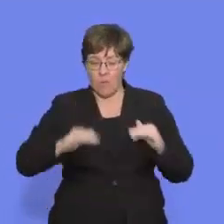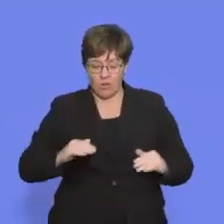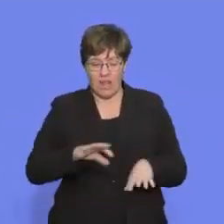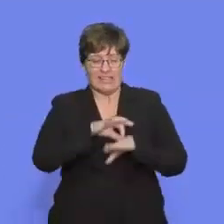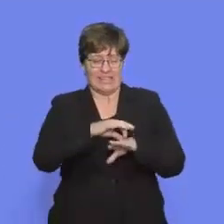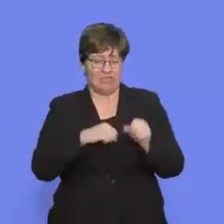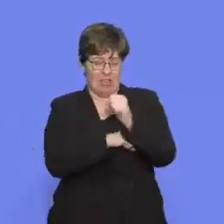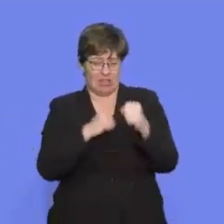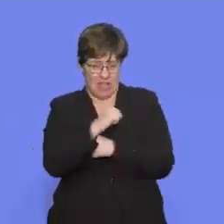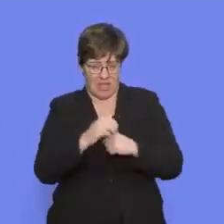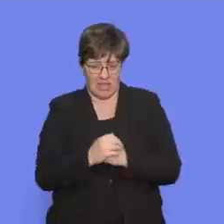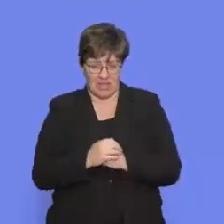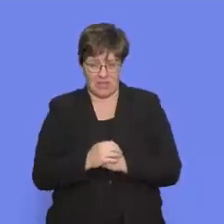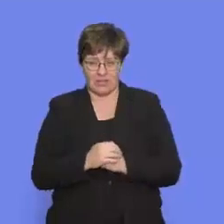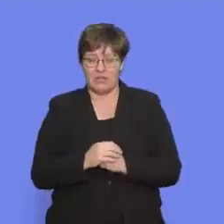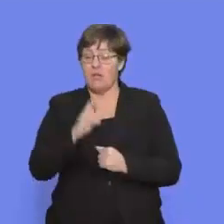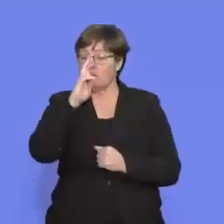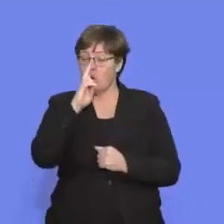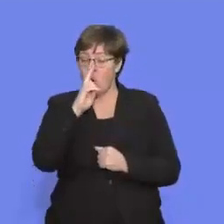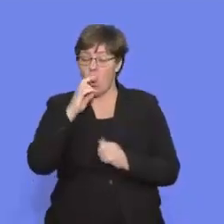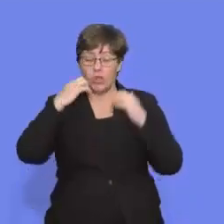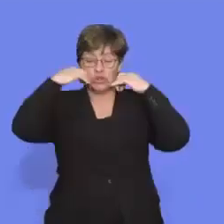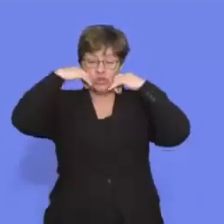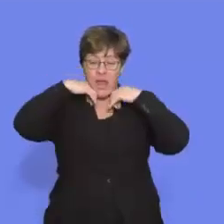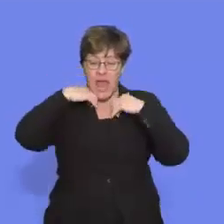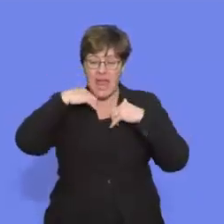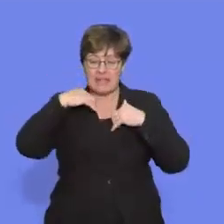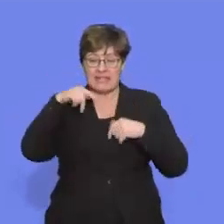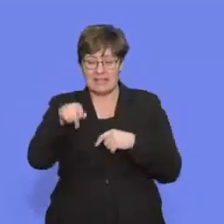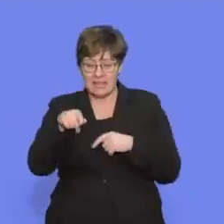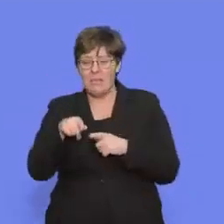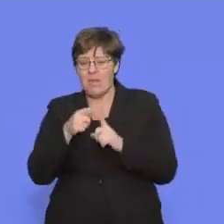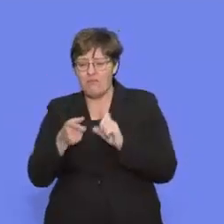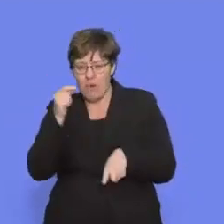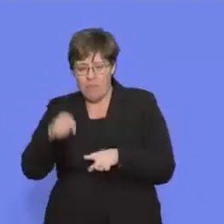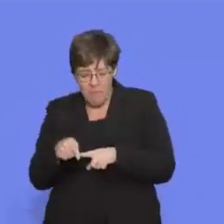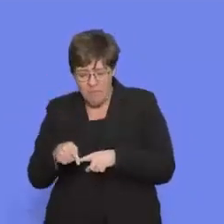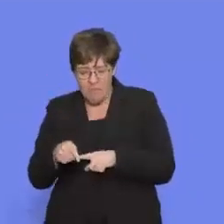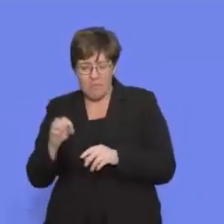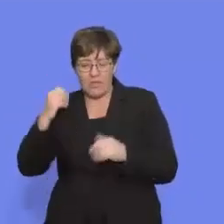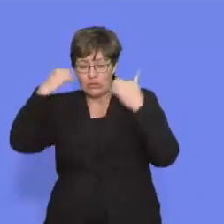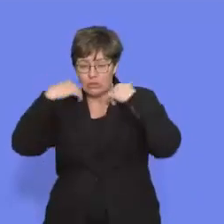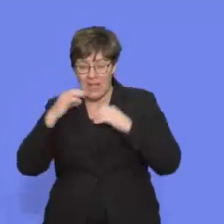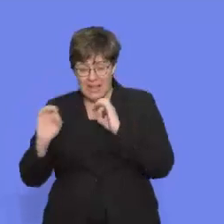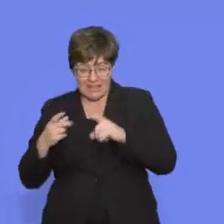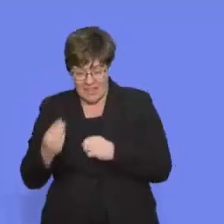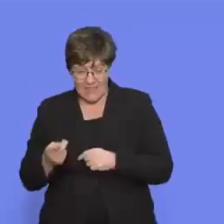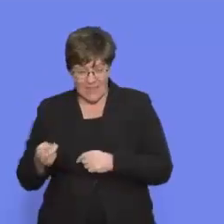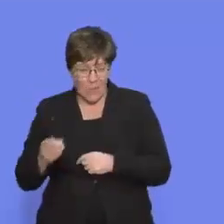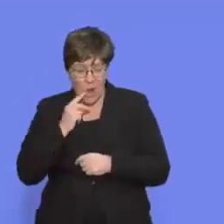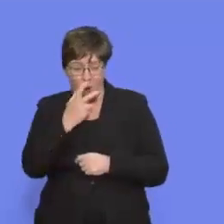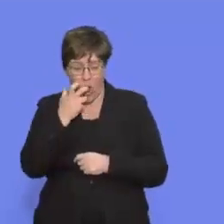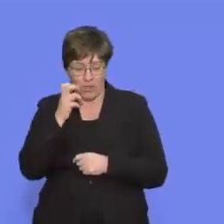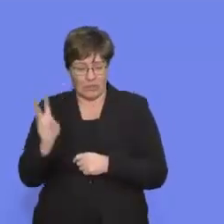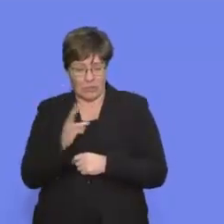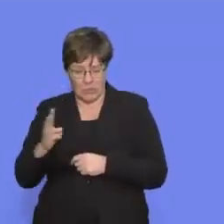where they're coming from. We've got the sweat glands here. The sweat glands will now stop secretion because now here it is